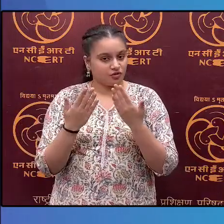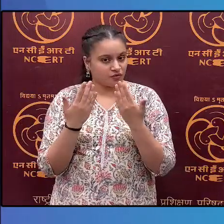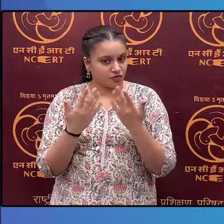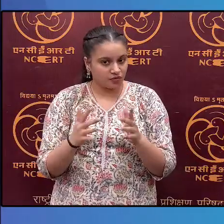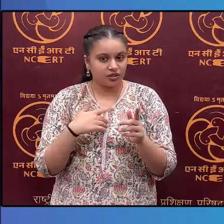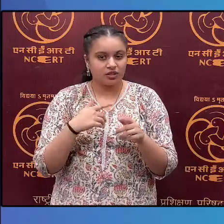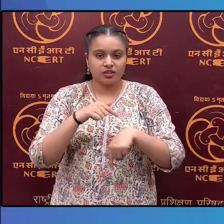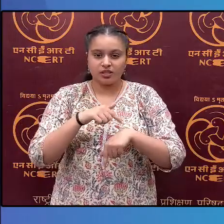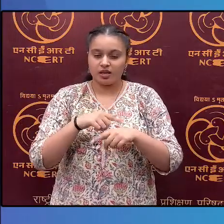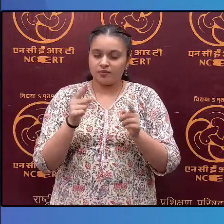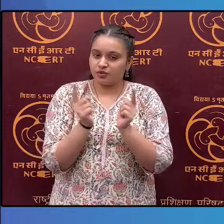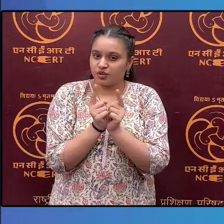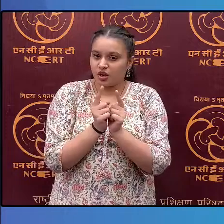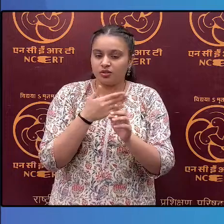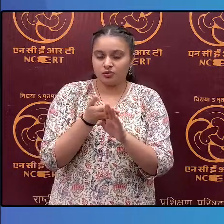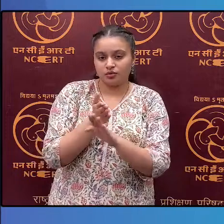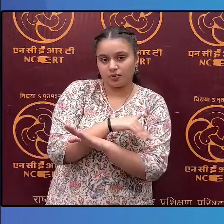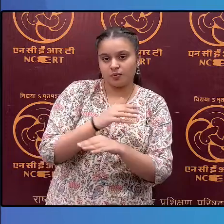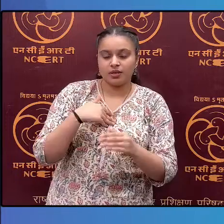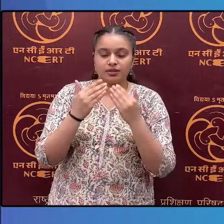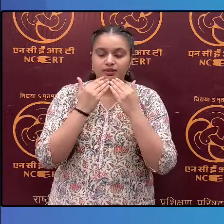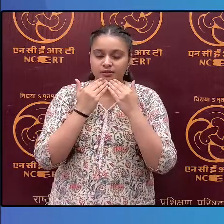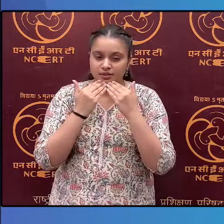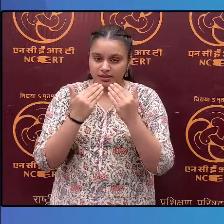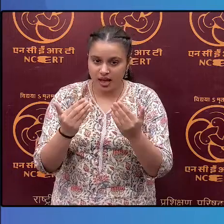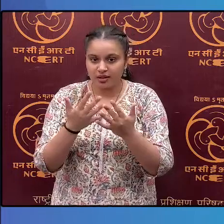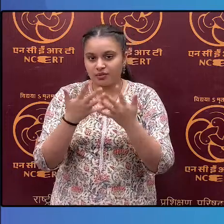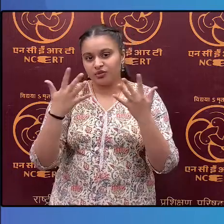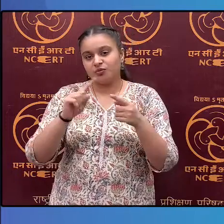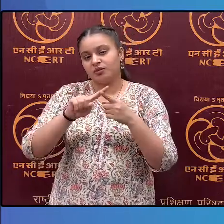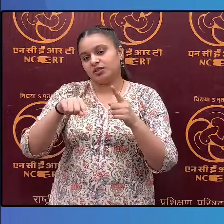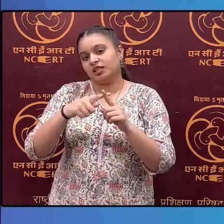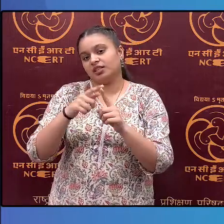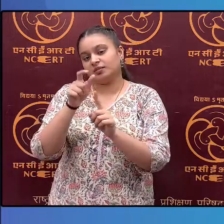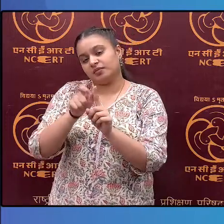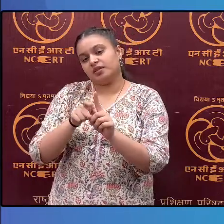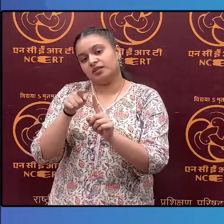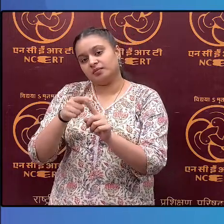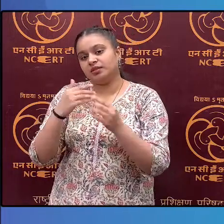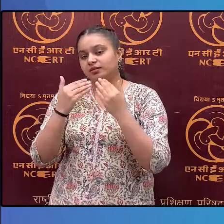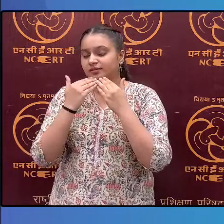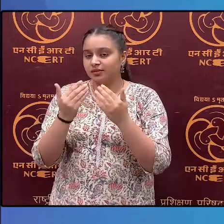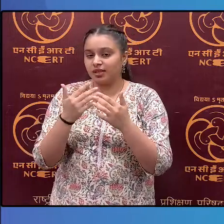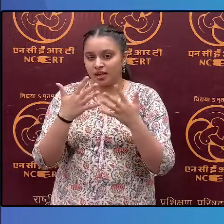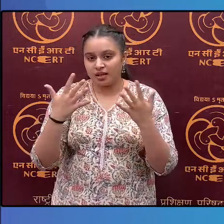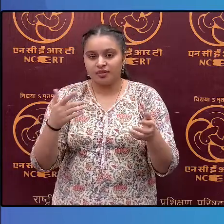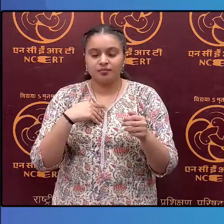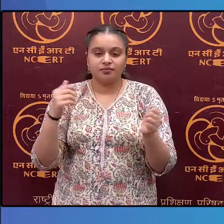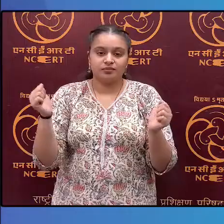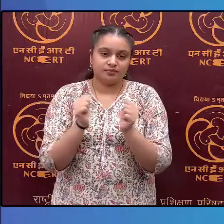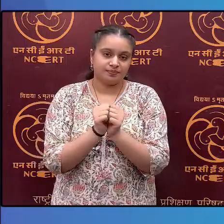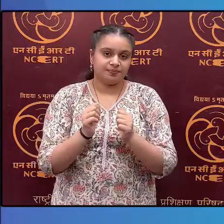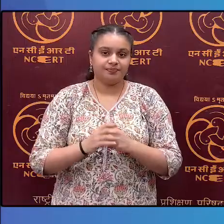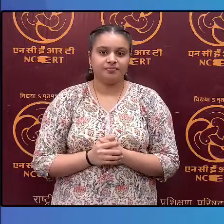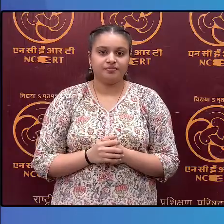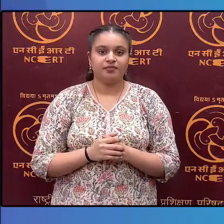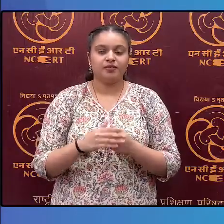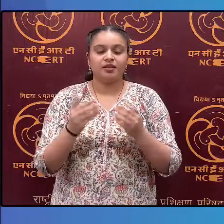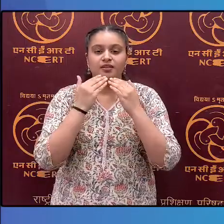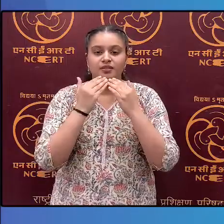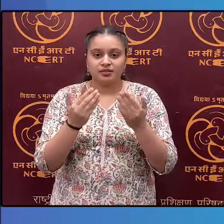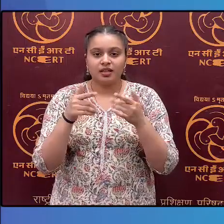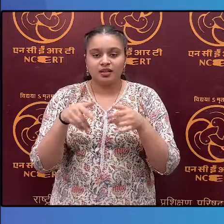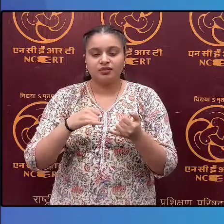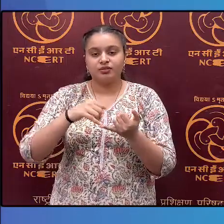running very short of time, but before that let me thank our expert. Thank you so very much, Megha ma'am, for being with us. Thank you, ma'am. Thank you for this